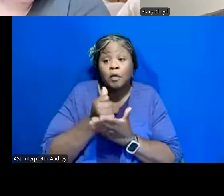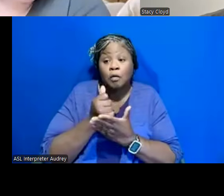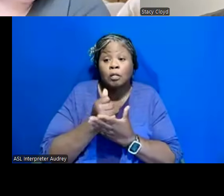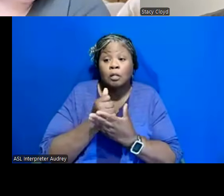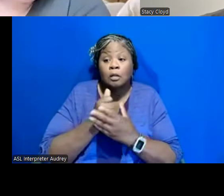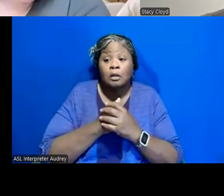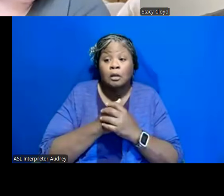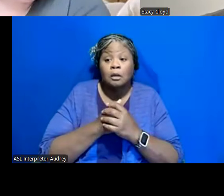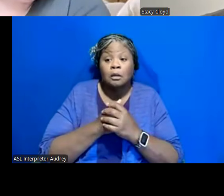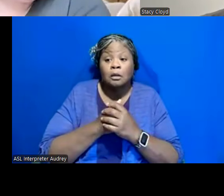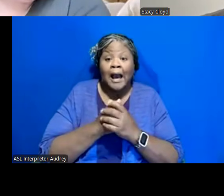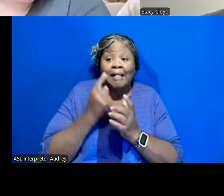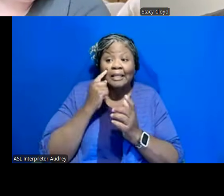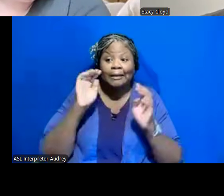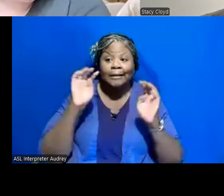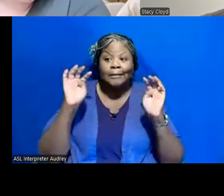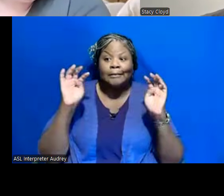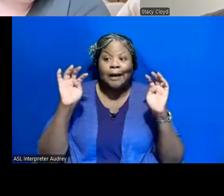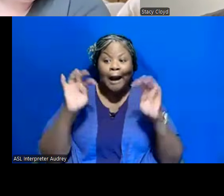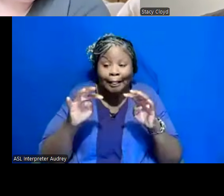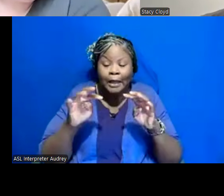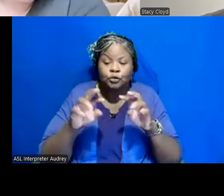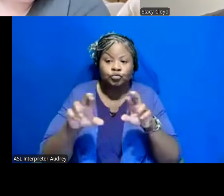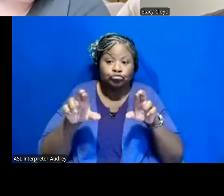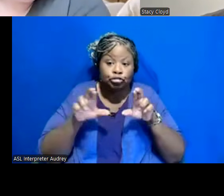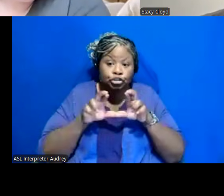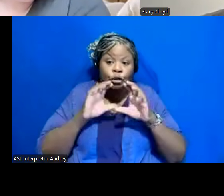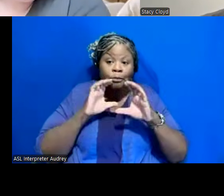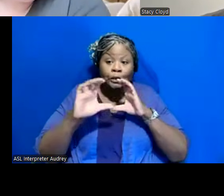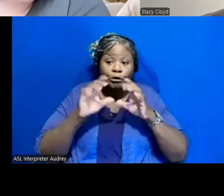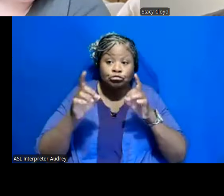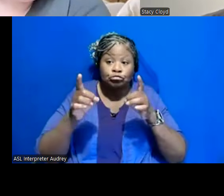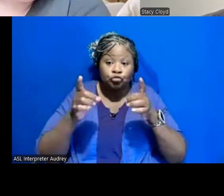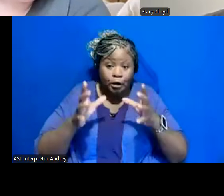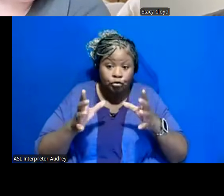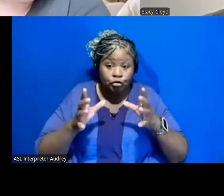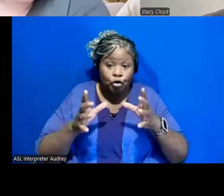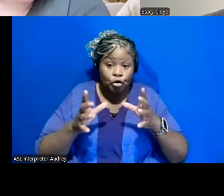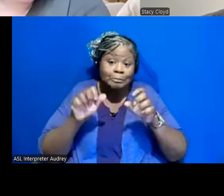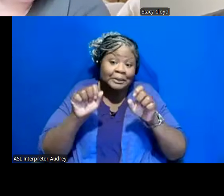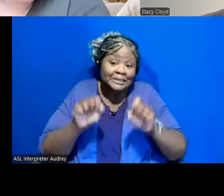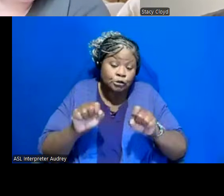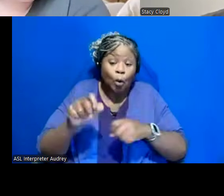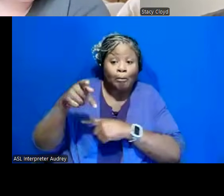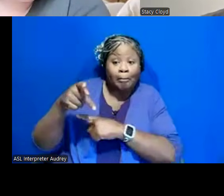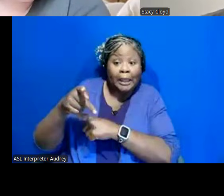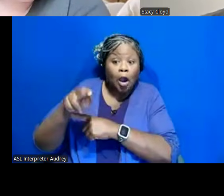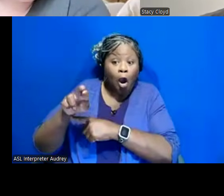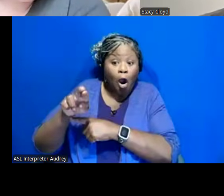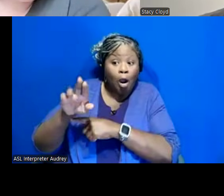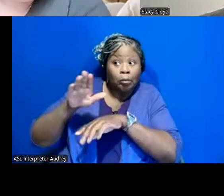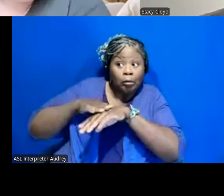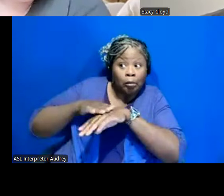think highlighting to regional communications directors that there are potential PR issues involved in a case can sometimes